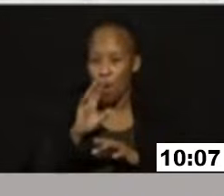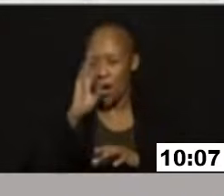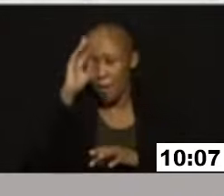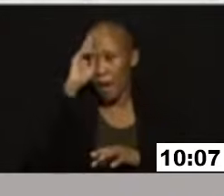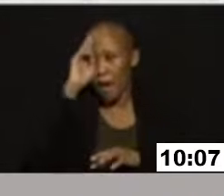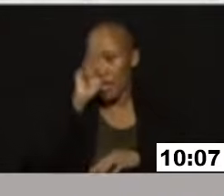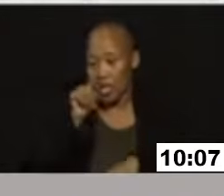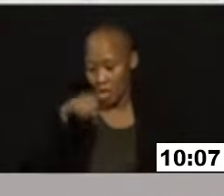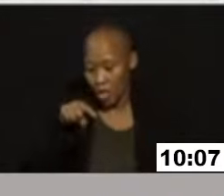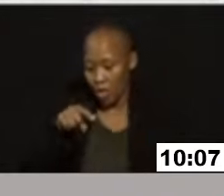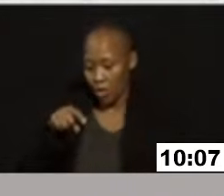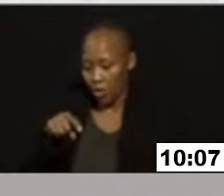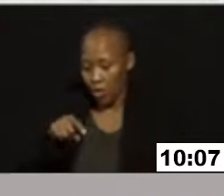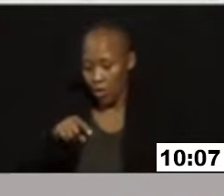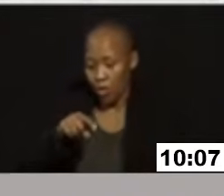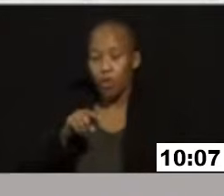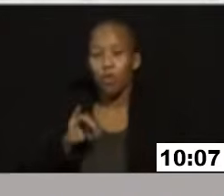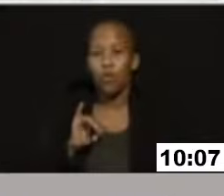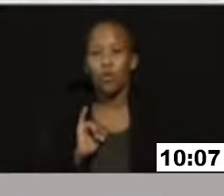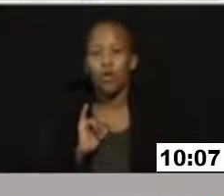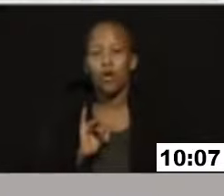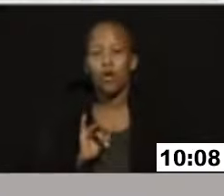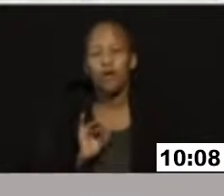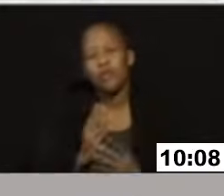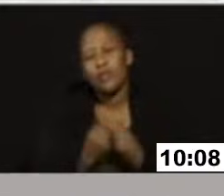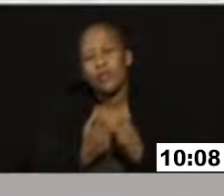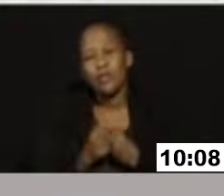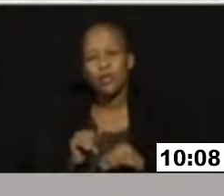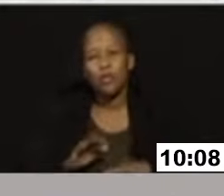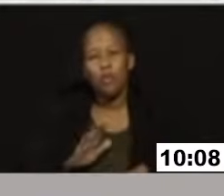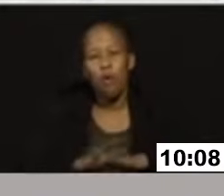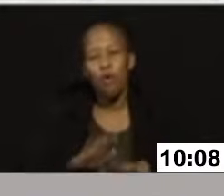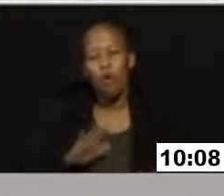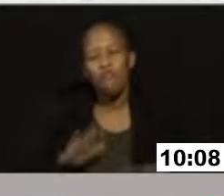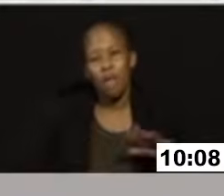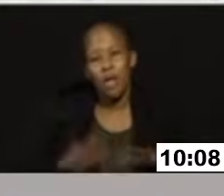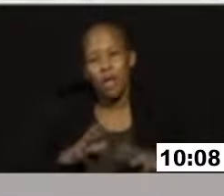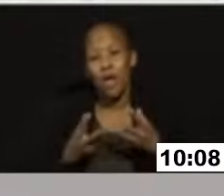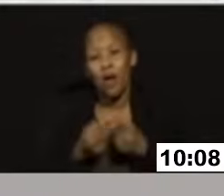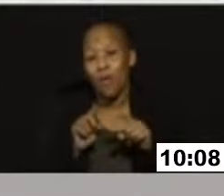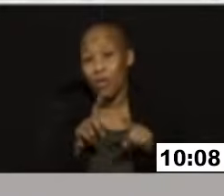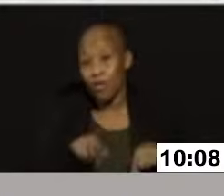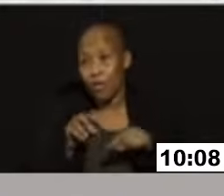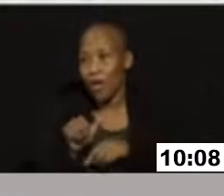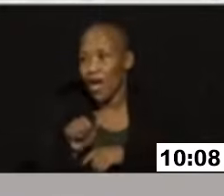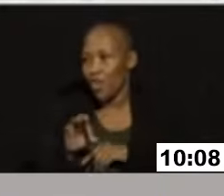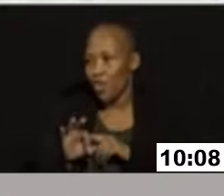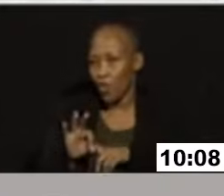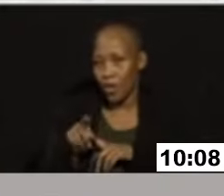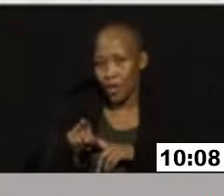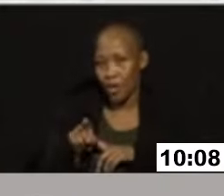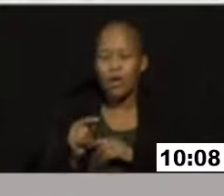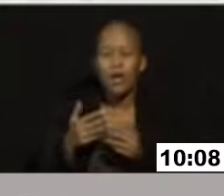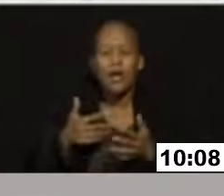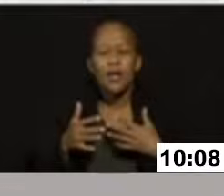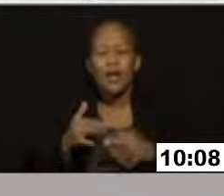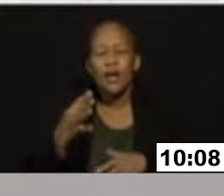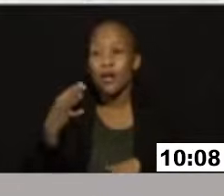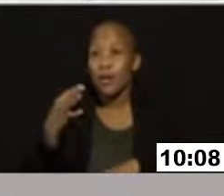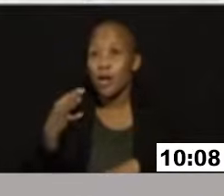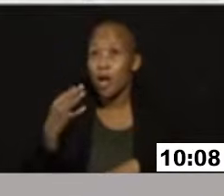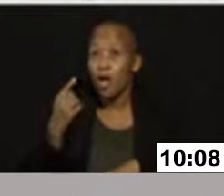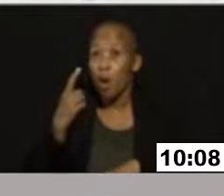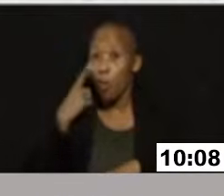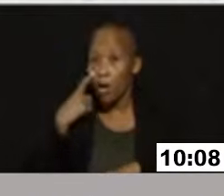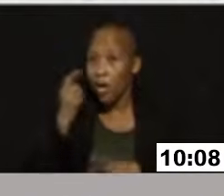with these and you'll be more familiar with me. Whilst Regulation 8.3 provides any witness appearing before the